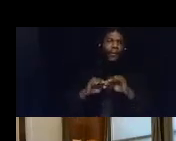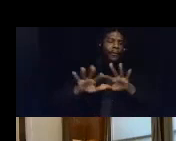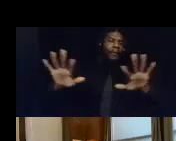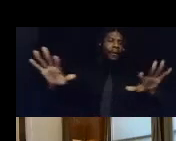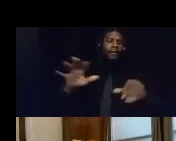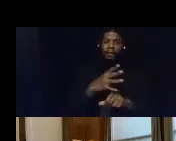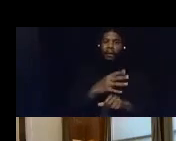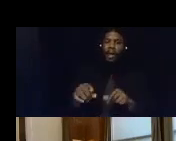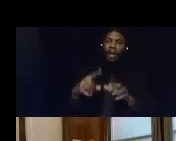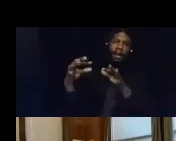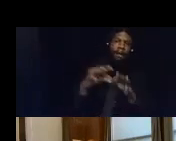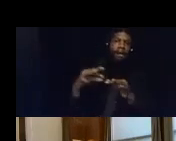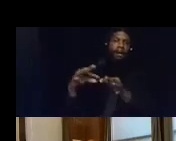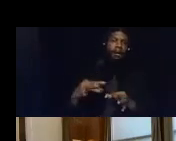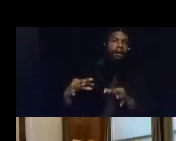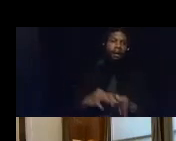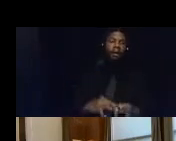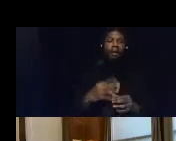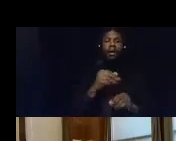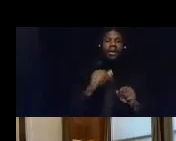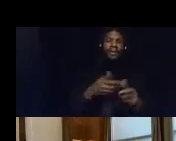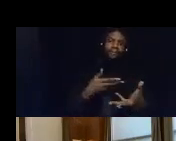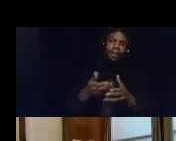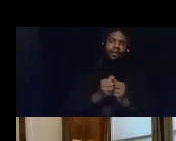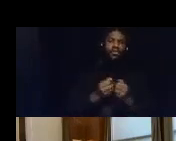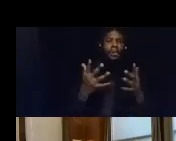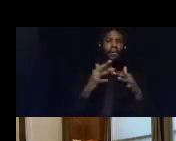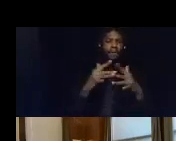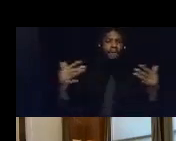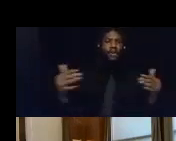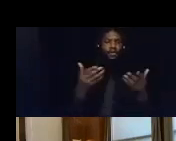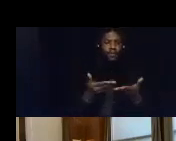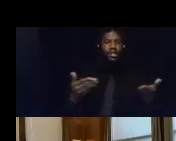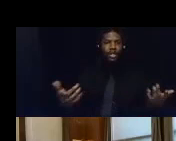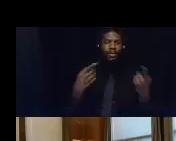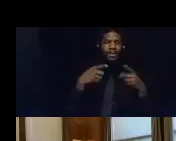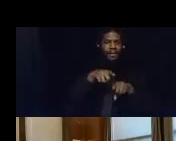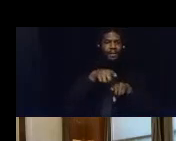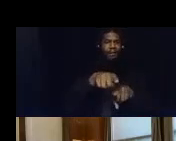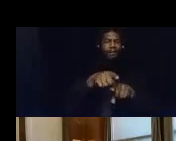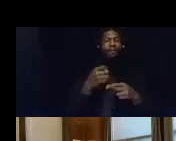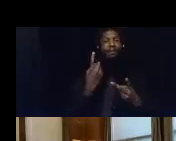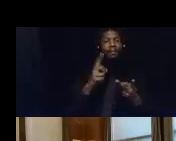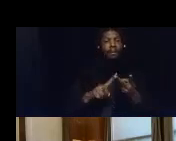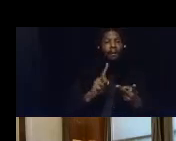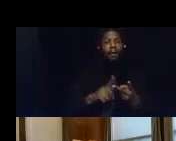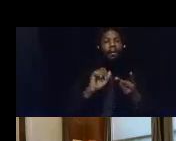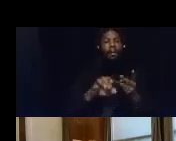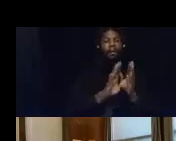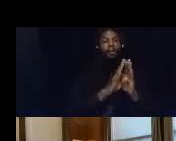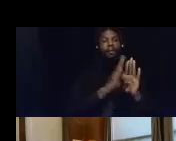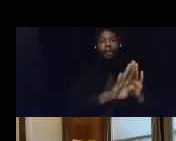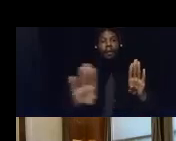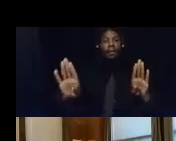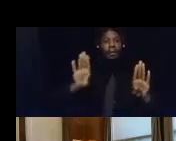one can engage so much diverse material simultaneously. And the wallpaper is anchored in relationship